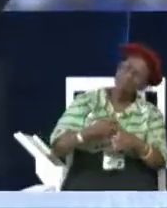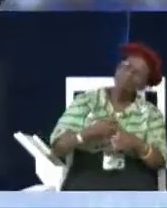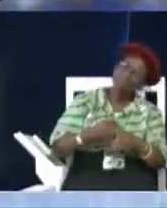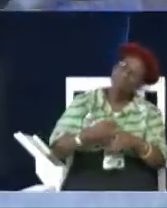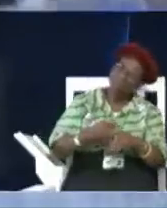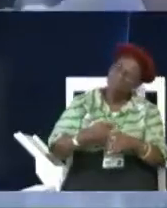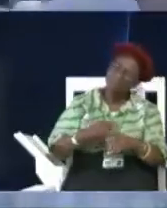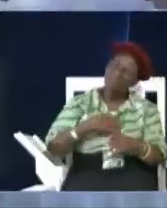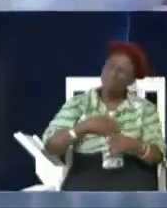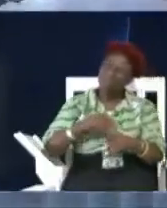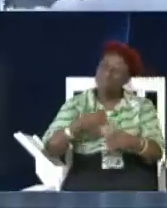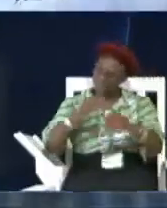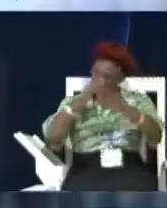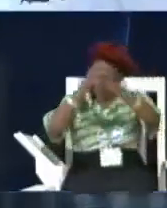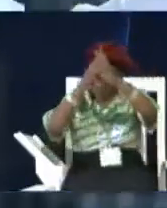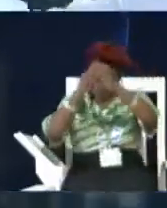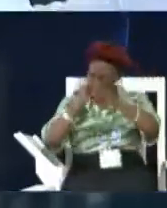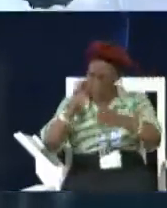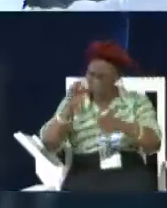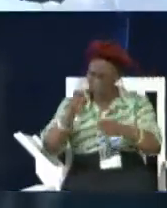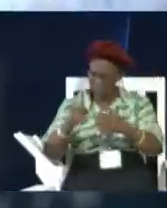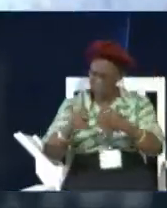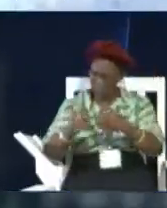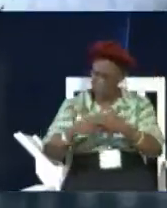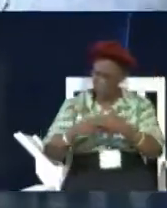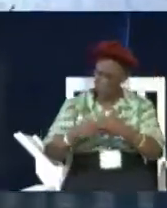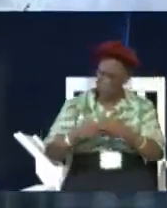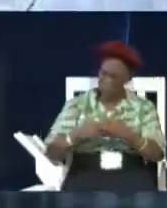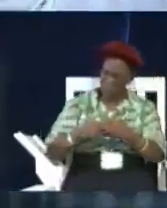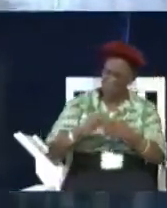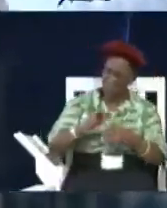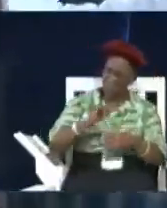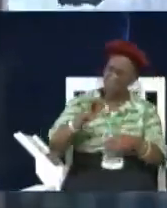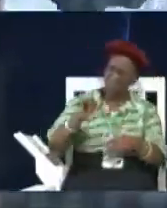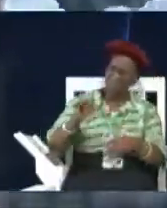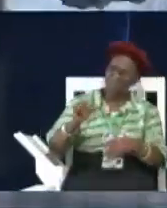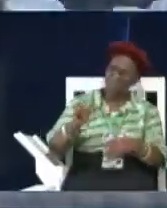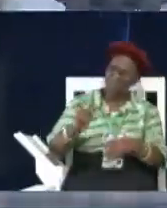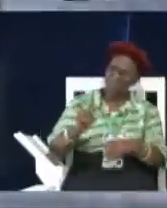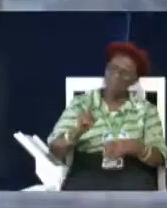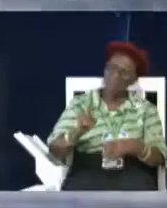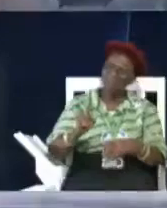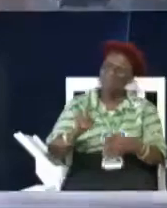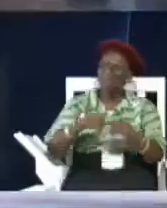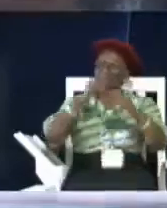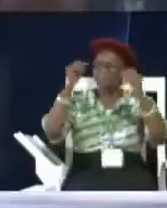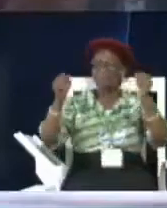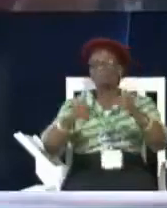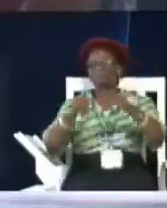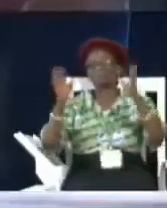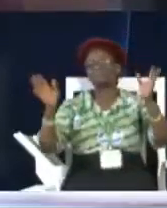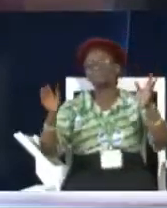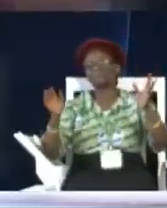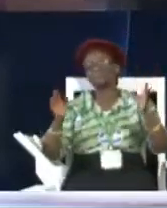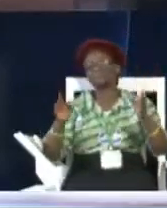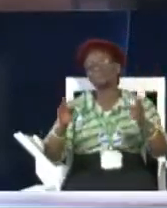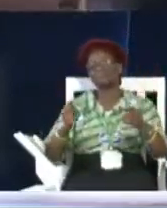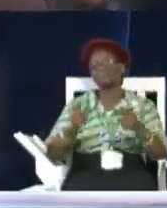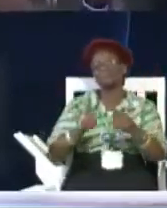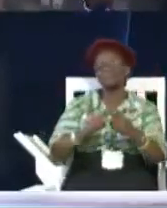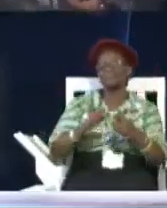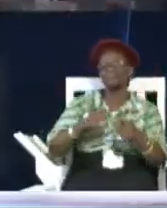My Father is returning. Hallelujah to